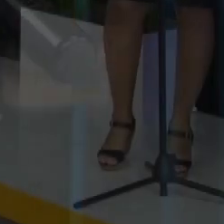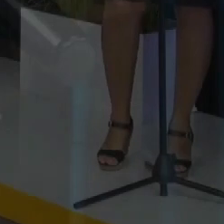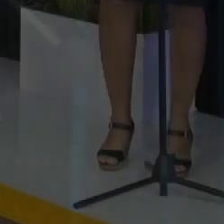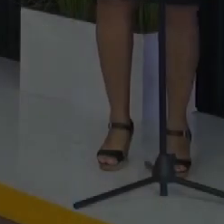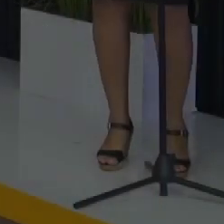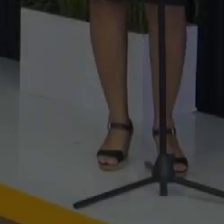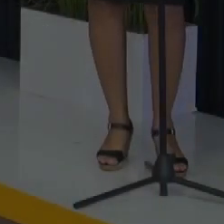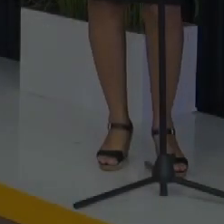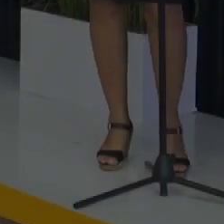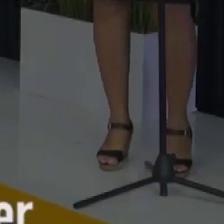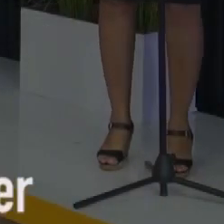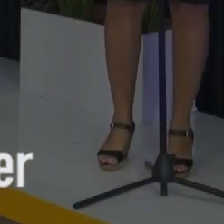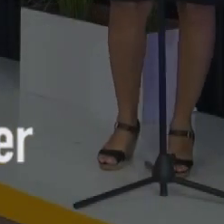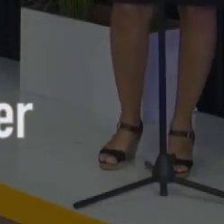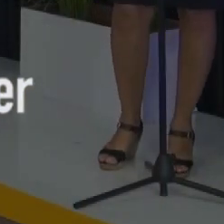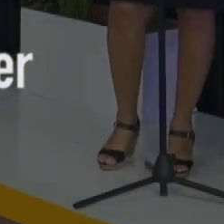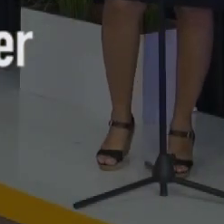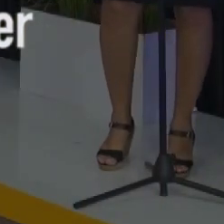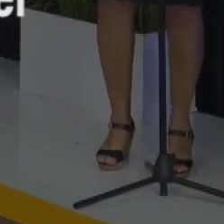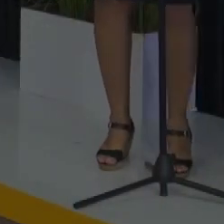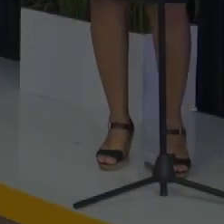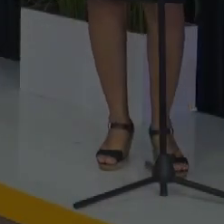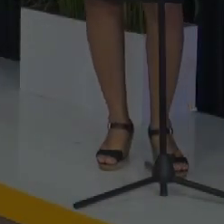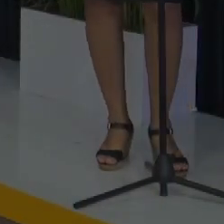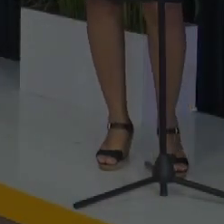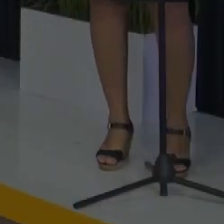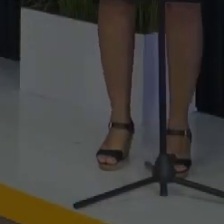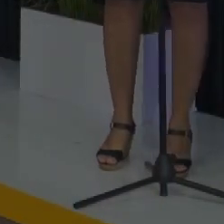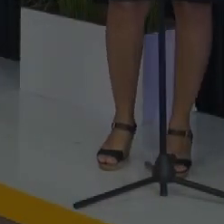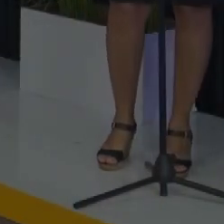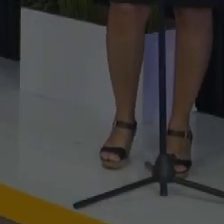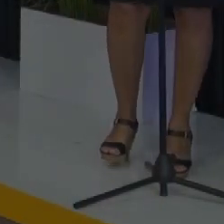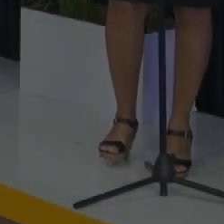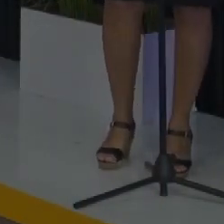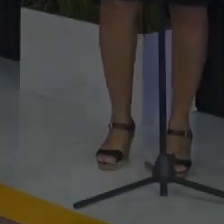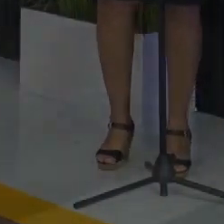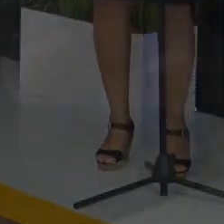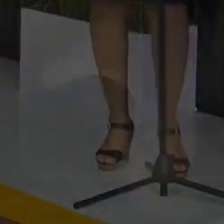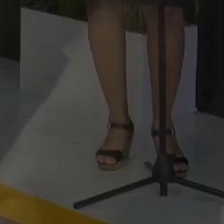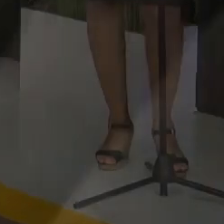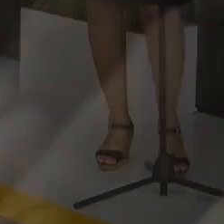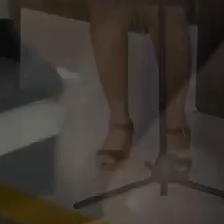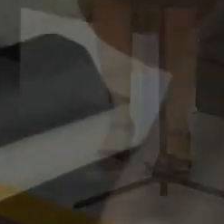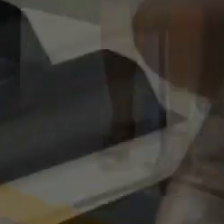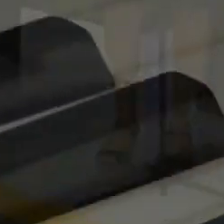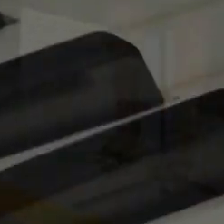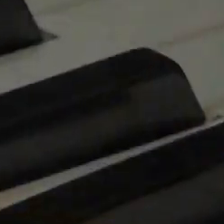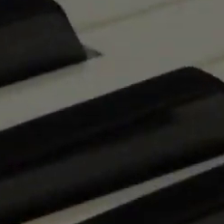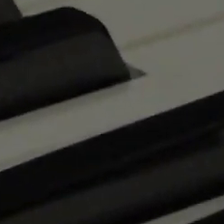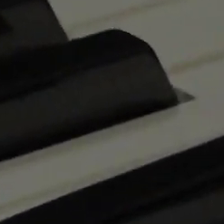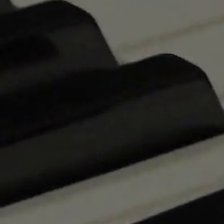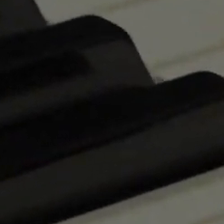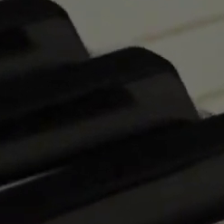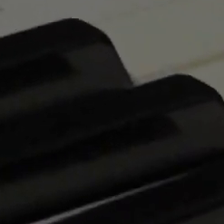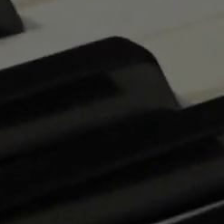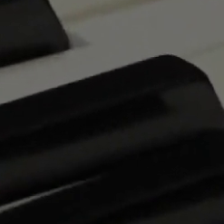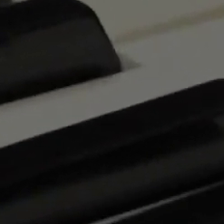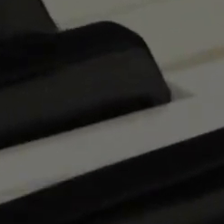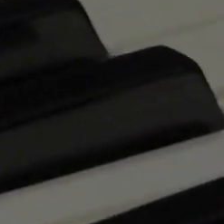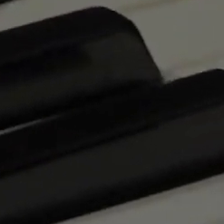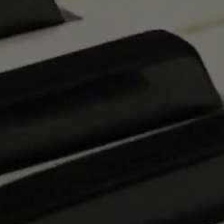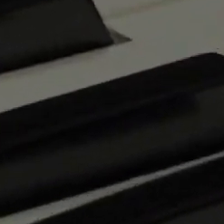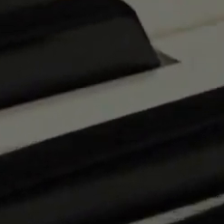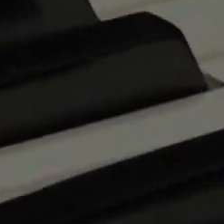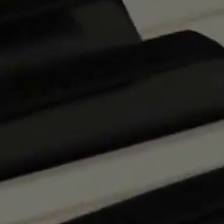my life, I follow Jesus. I follow Jesus. I follow Jesus. Cause He's the King of Kings and Lord of Lords.